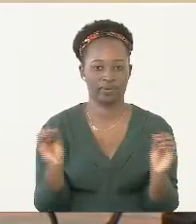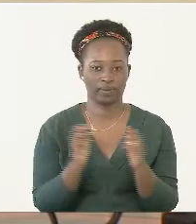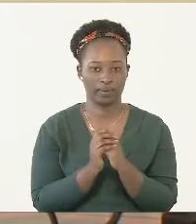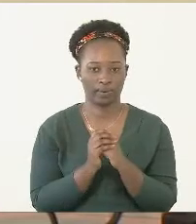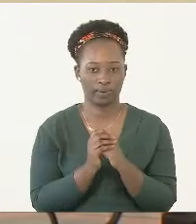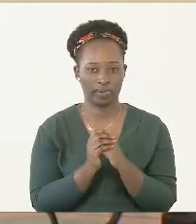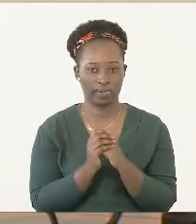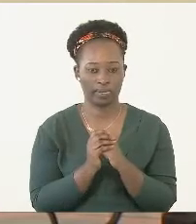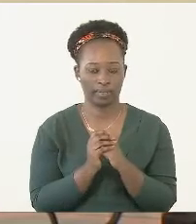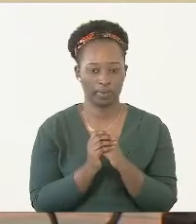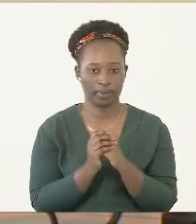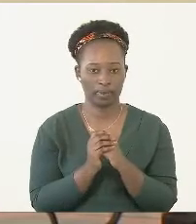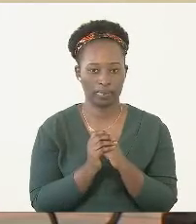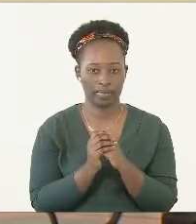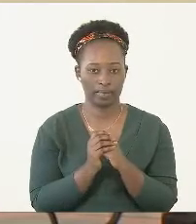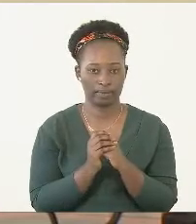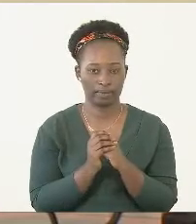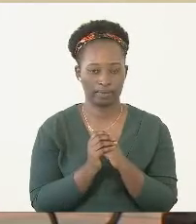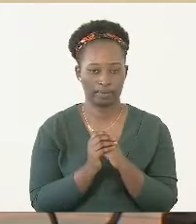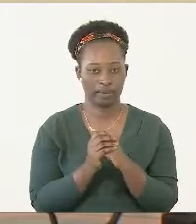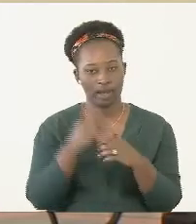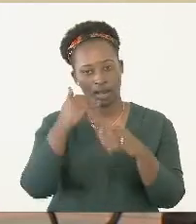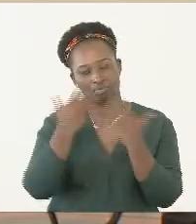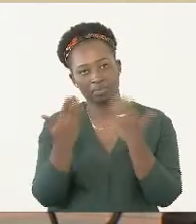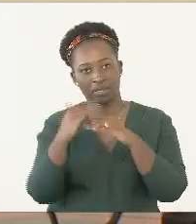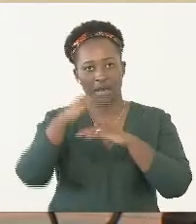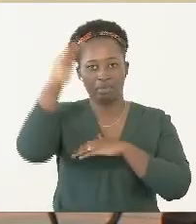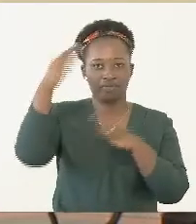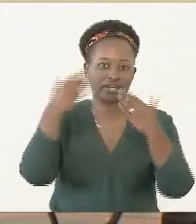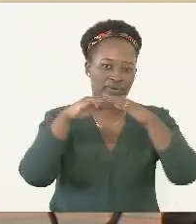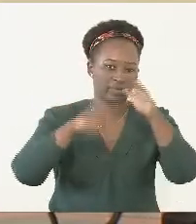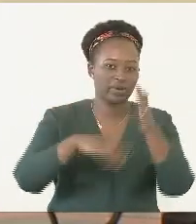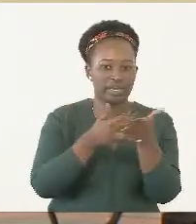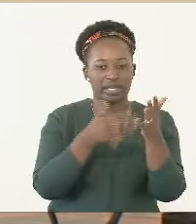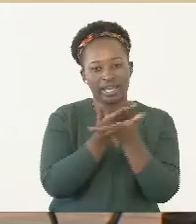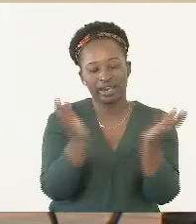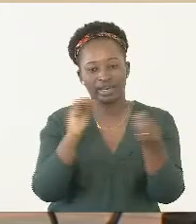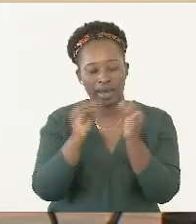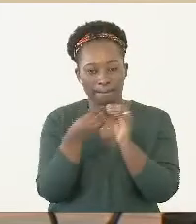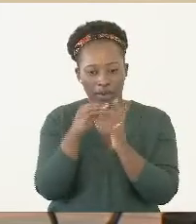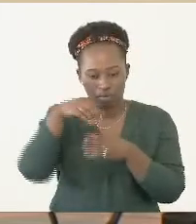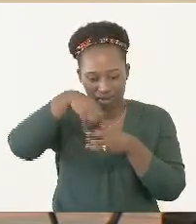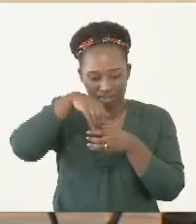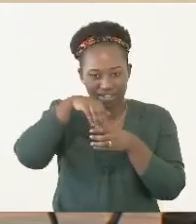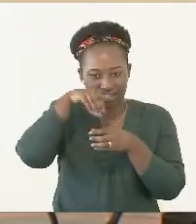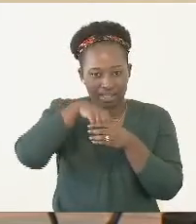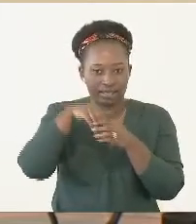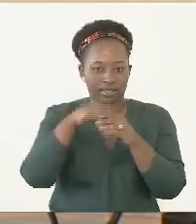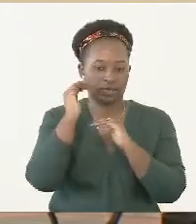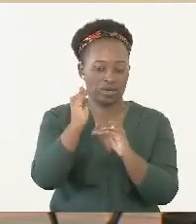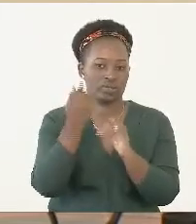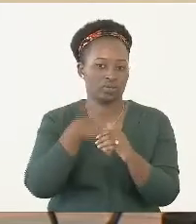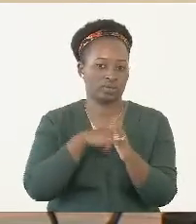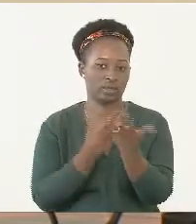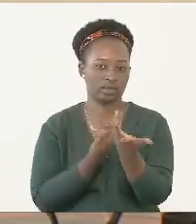So, yeah, slightly above, slightly below, any number, but within that range of the expected